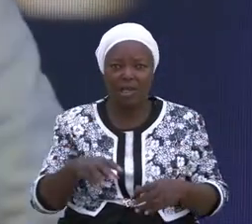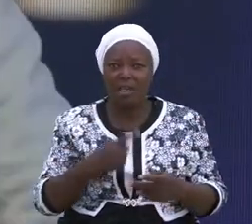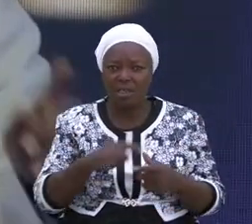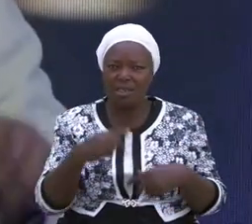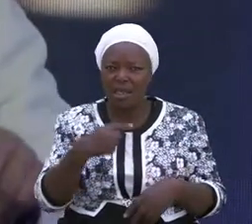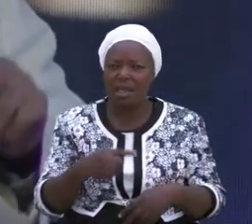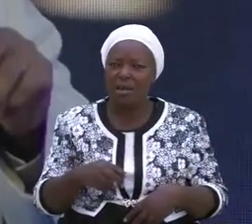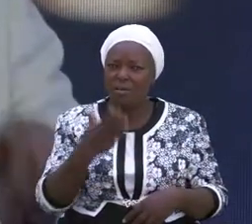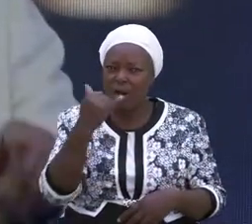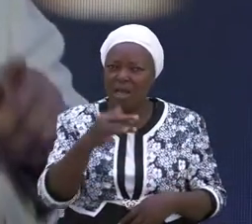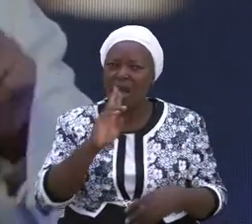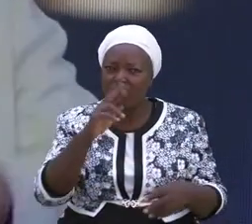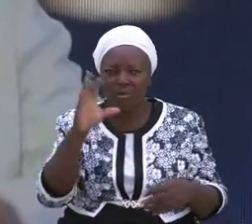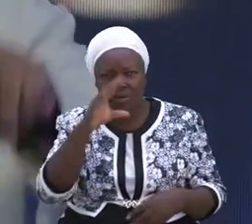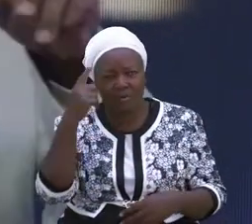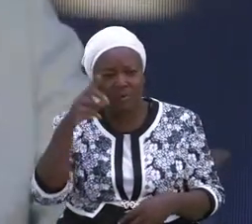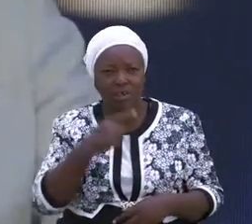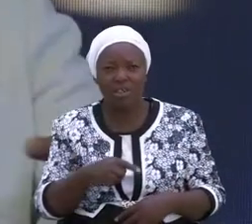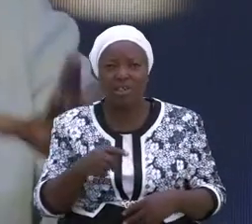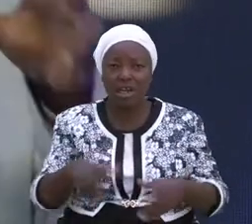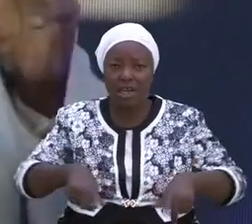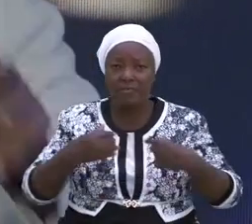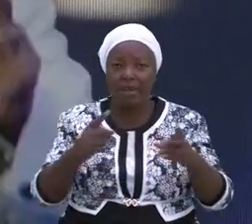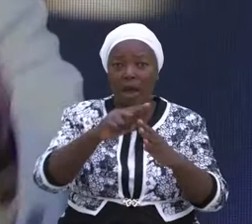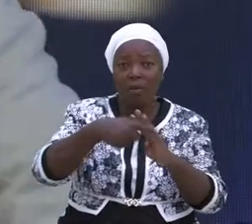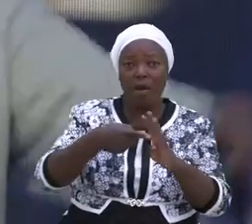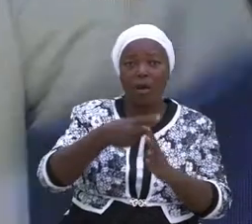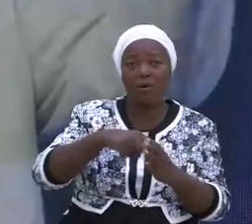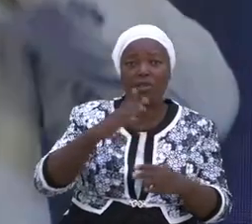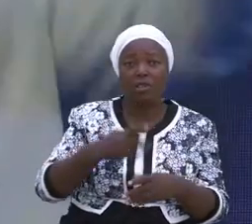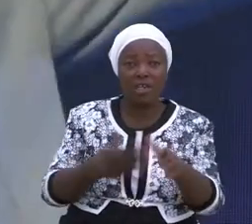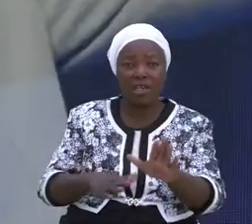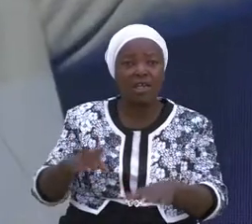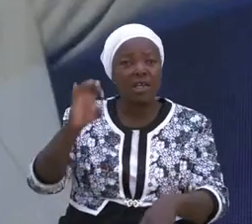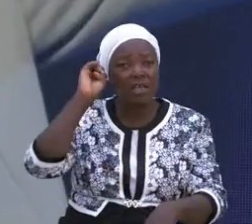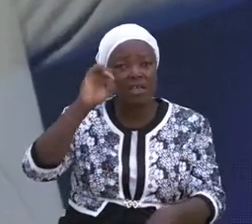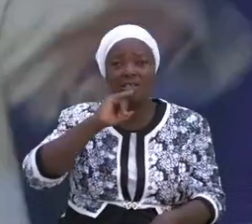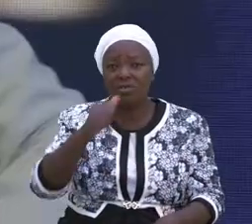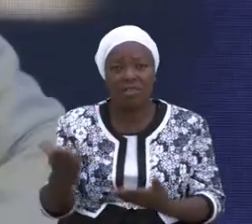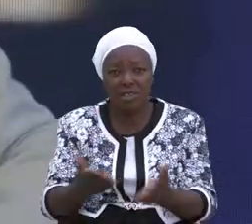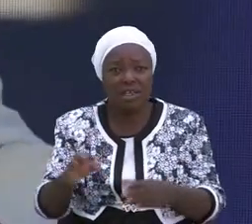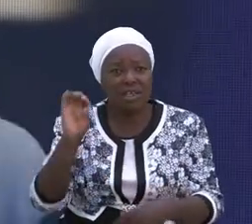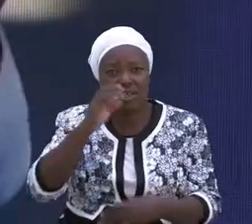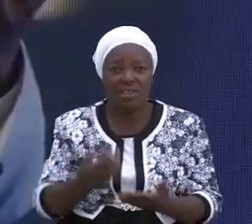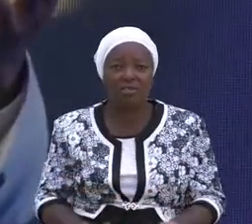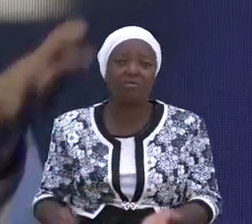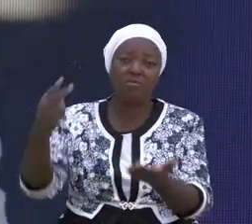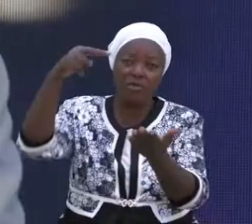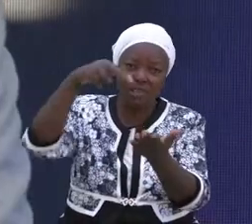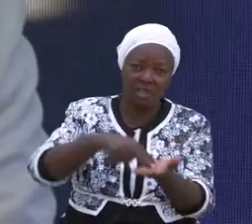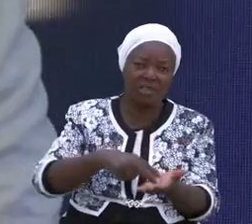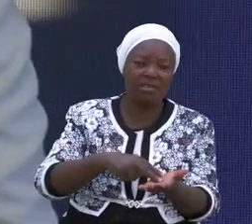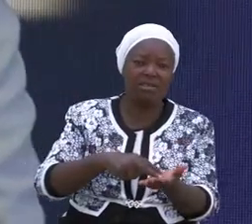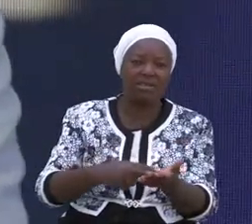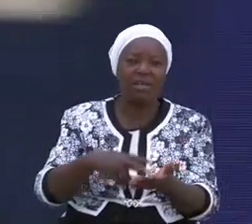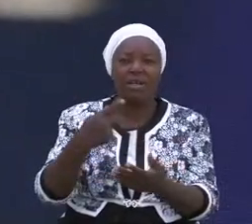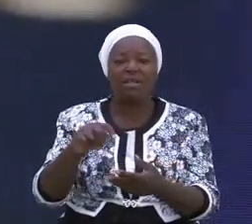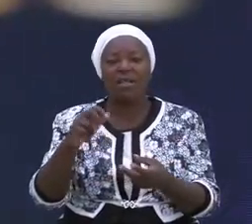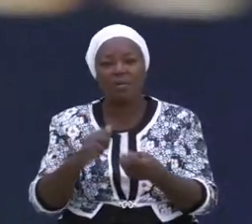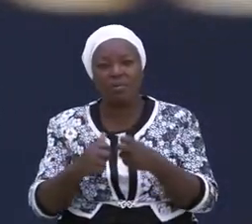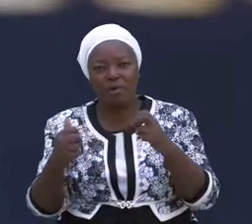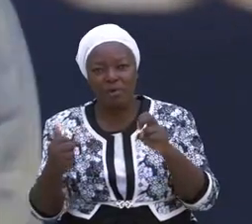dead? He is not here. He is risen. The problem of Titus,